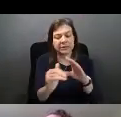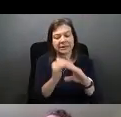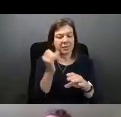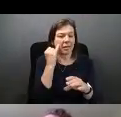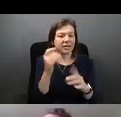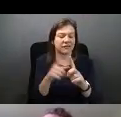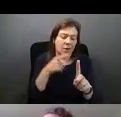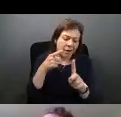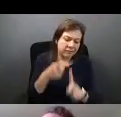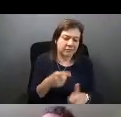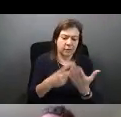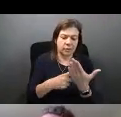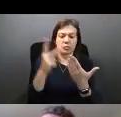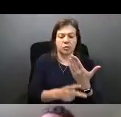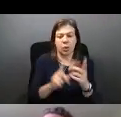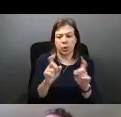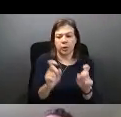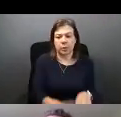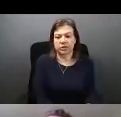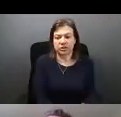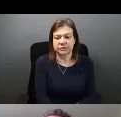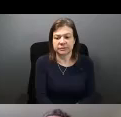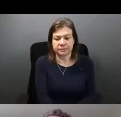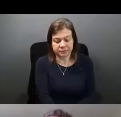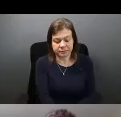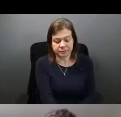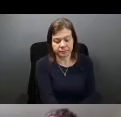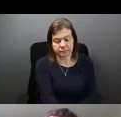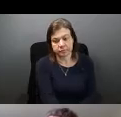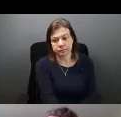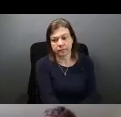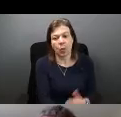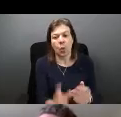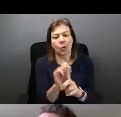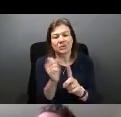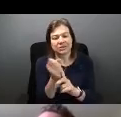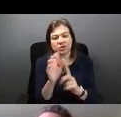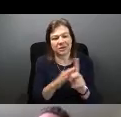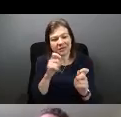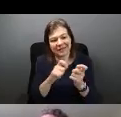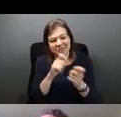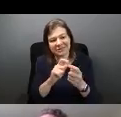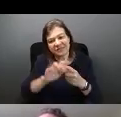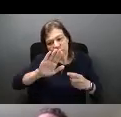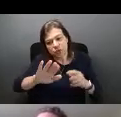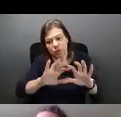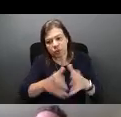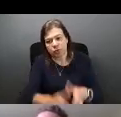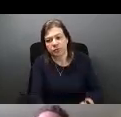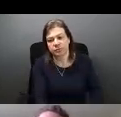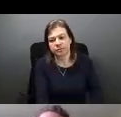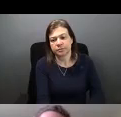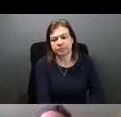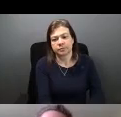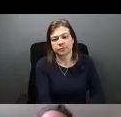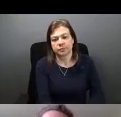have a program specific question or some situation that's specific to your organization.